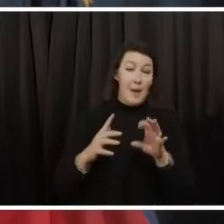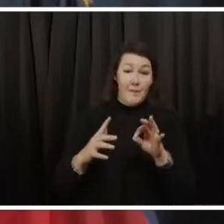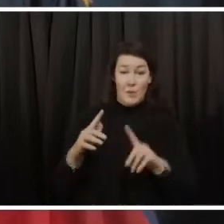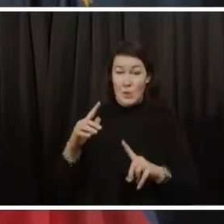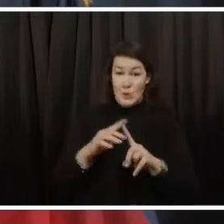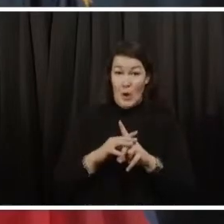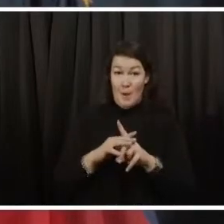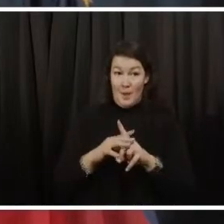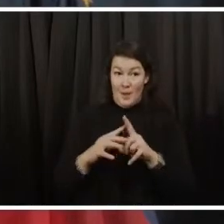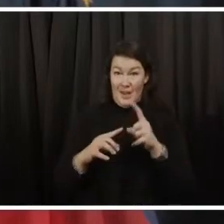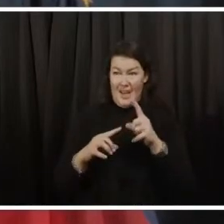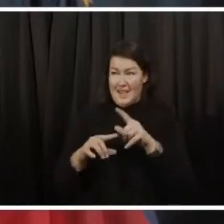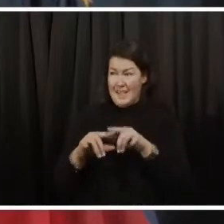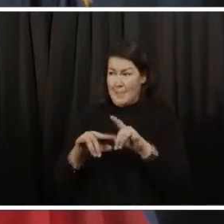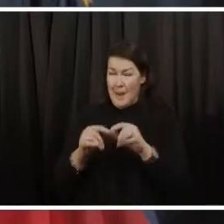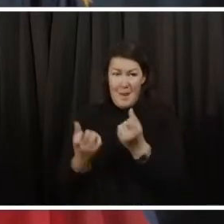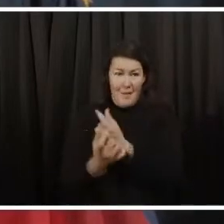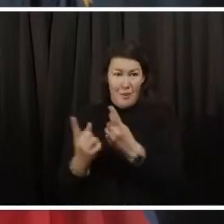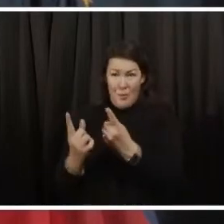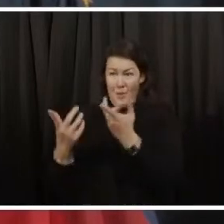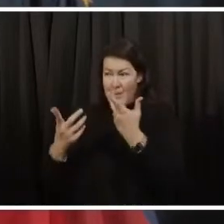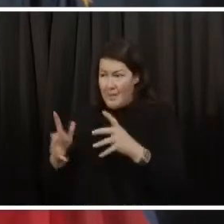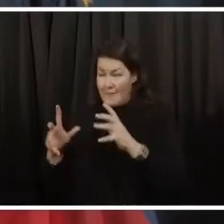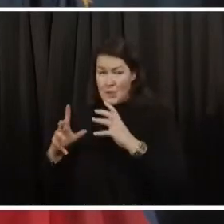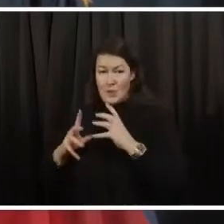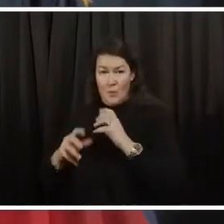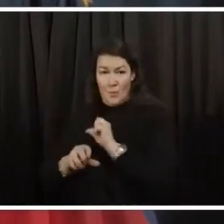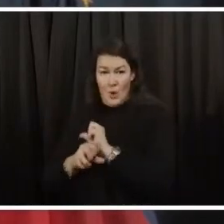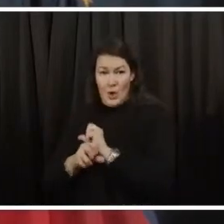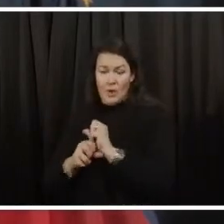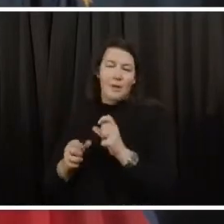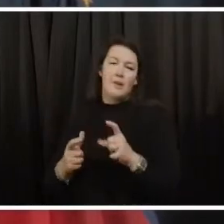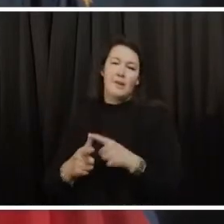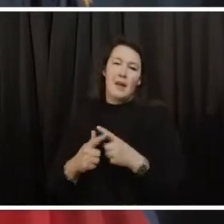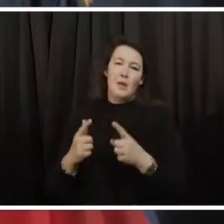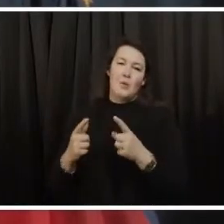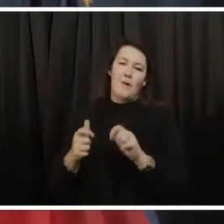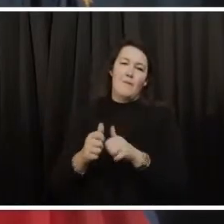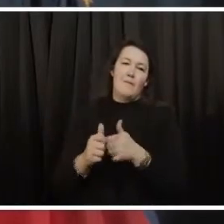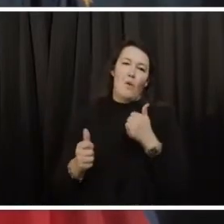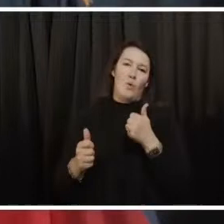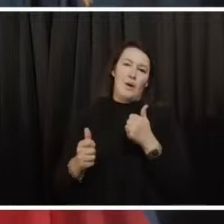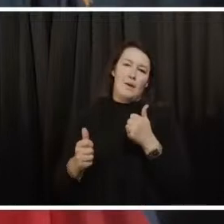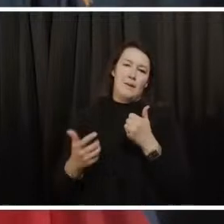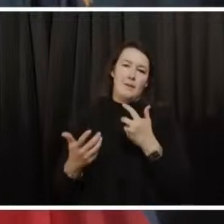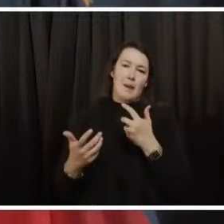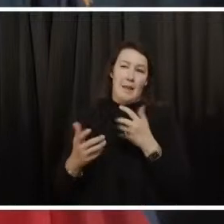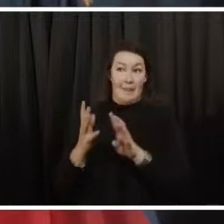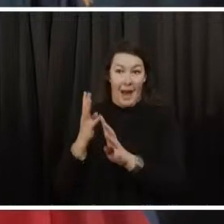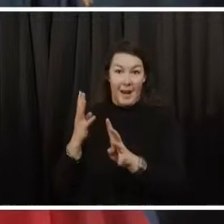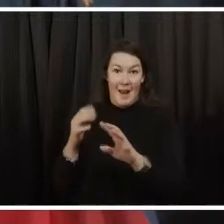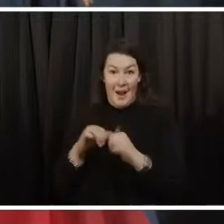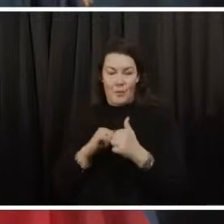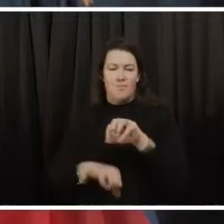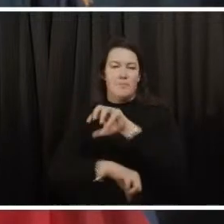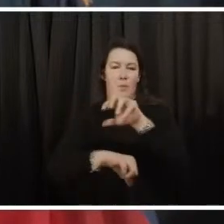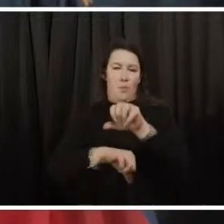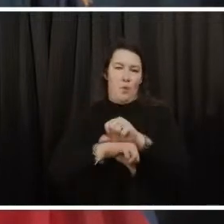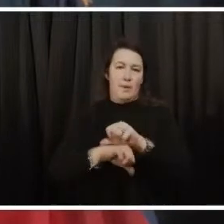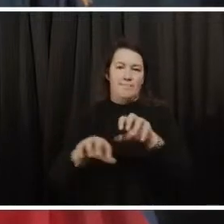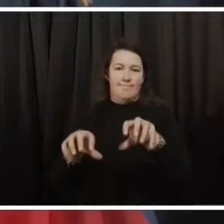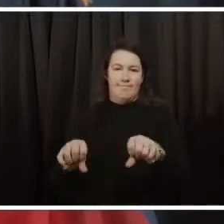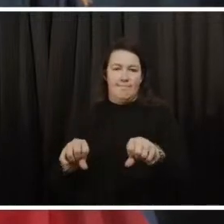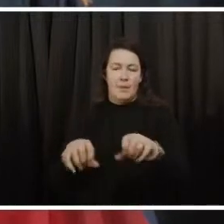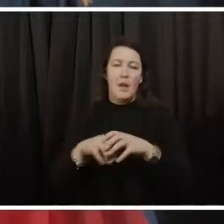around the time work gets out at the end of the day or work starts, there is sometimes a line, but you can avoid that by just clicking online and setting up an appointment. There are plenty